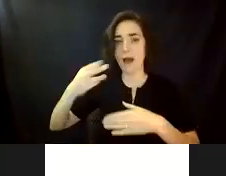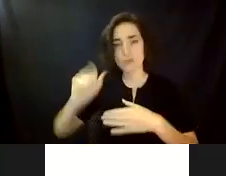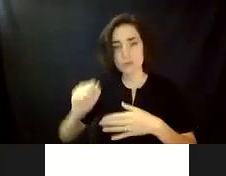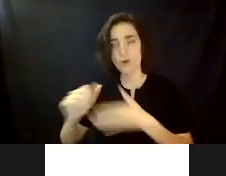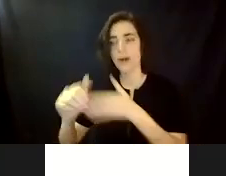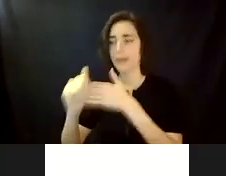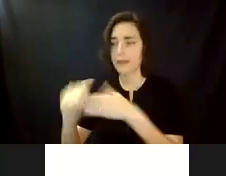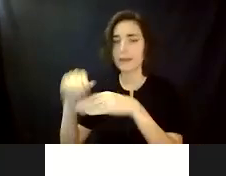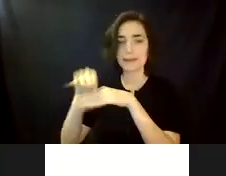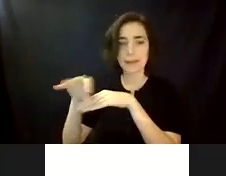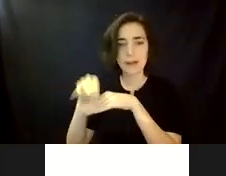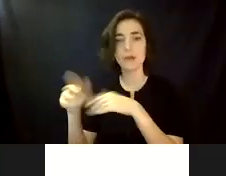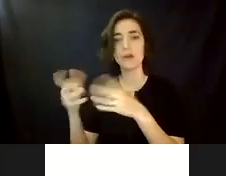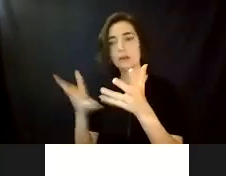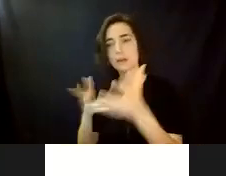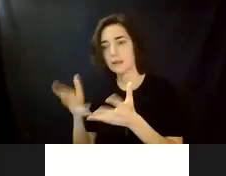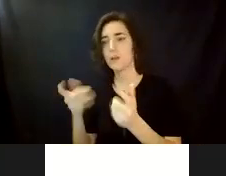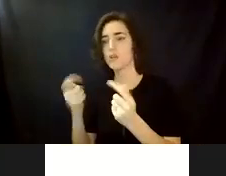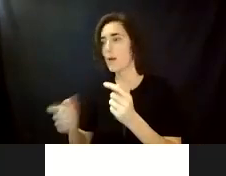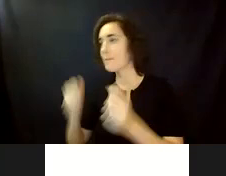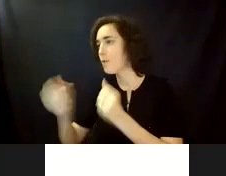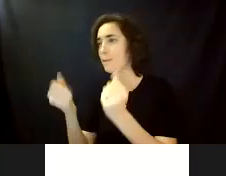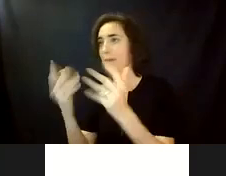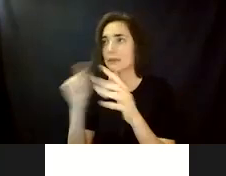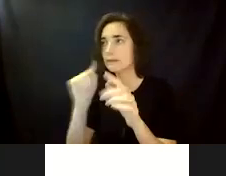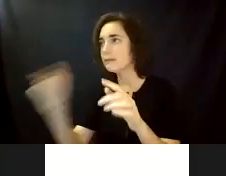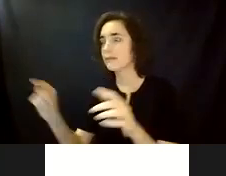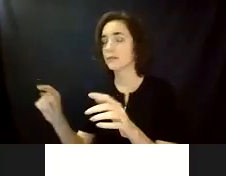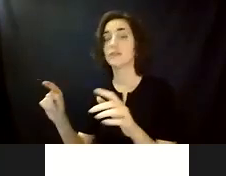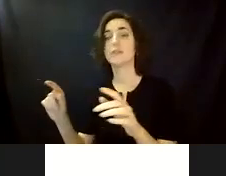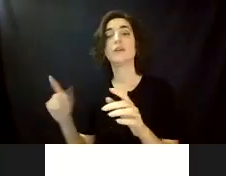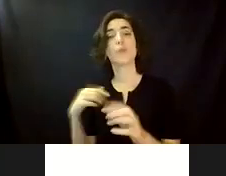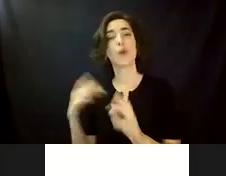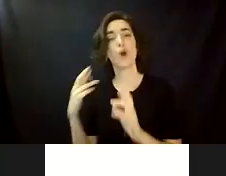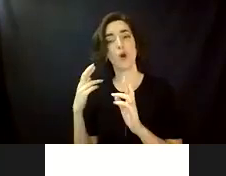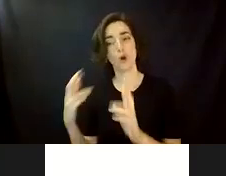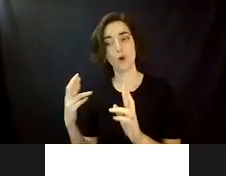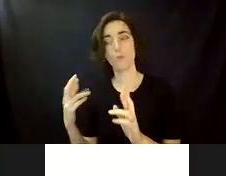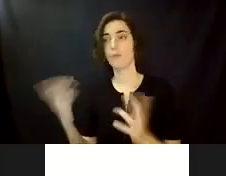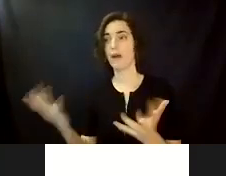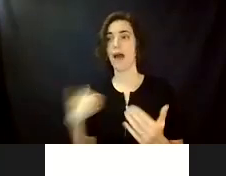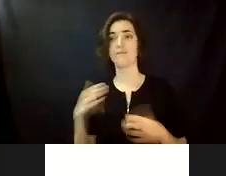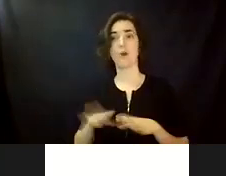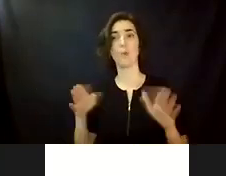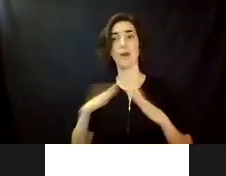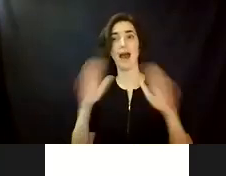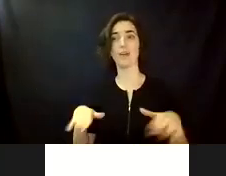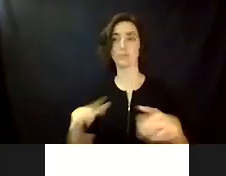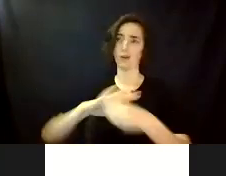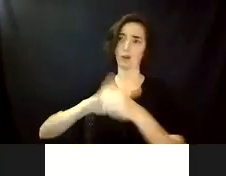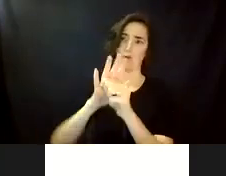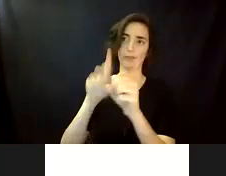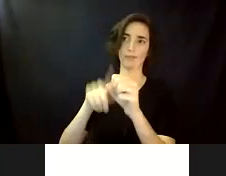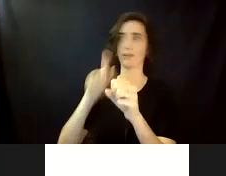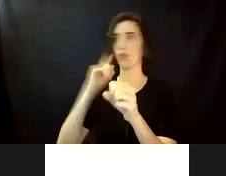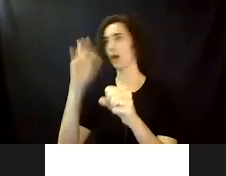counselors, try to speak in many places as we possibly can. We're hoping to do an open house. Of course, with COVID, we never know what that's going to